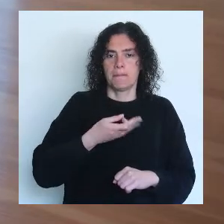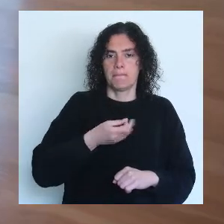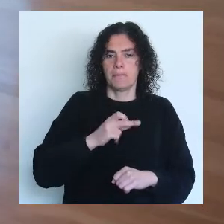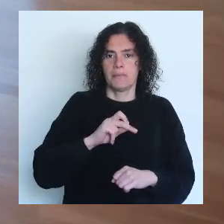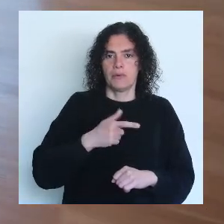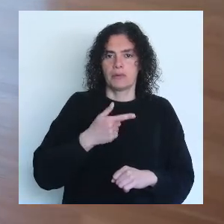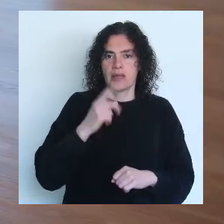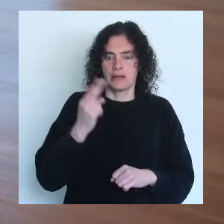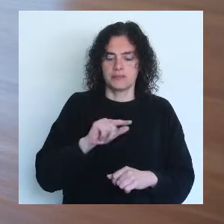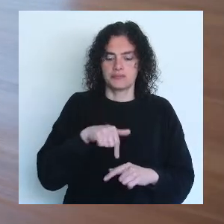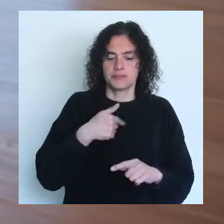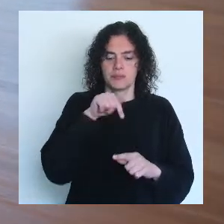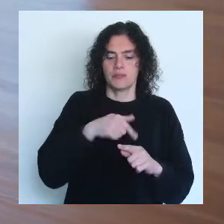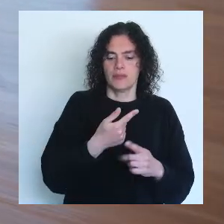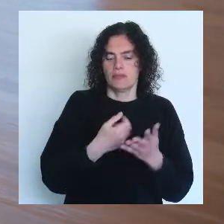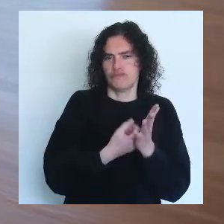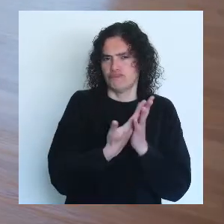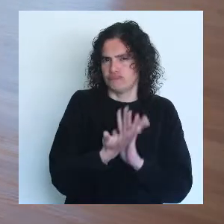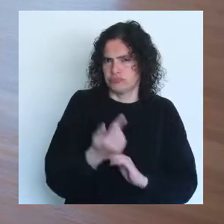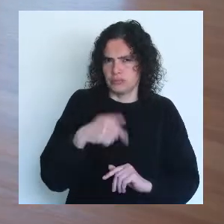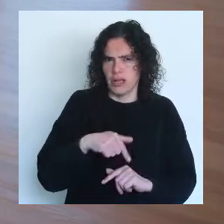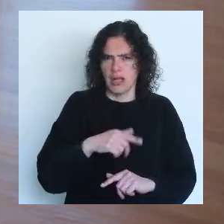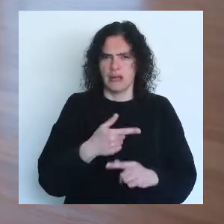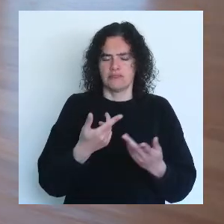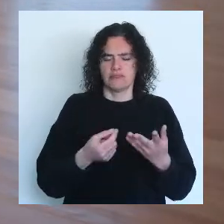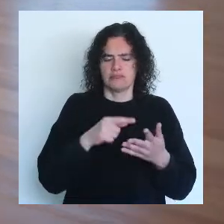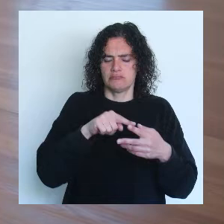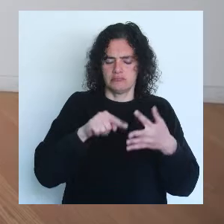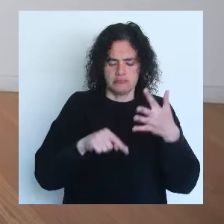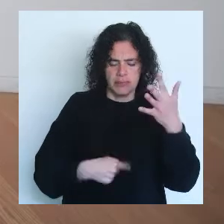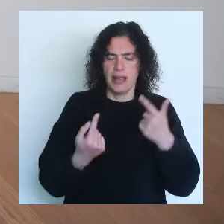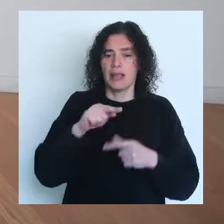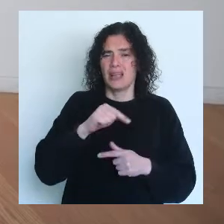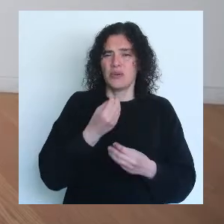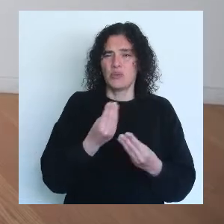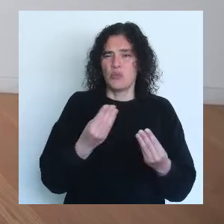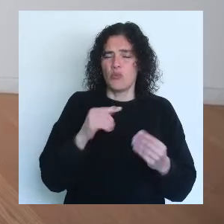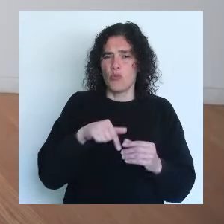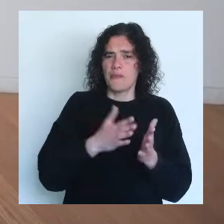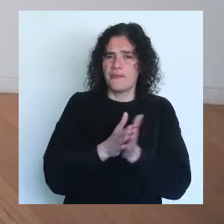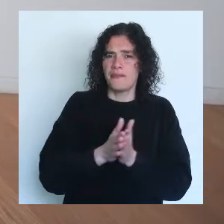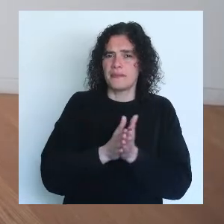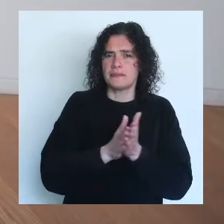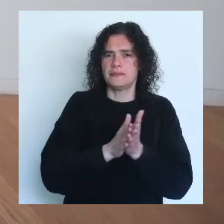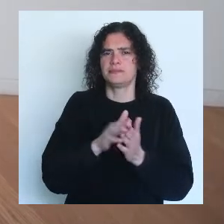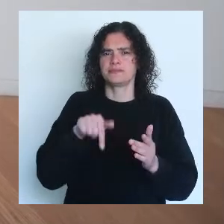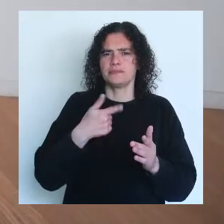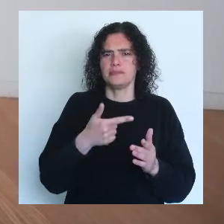Artepovera, Mario Merz, Marisa Merz, Giovanni Anselmo, and many of them you'll see